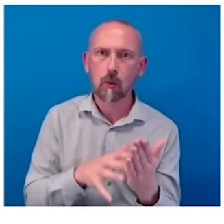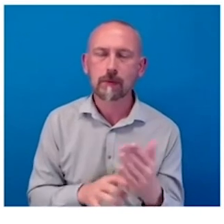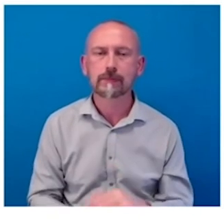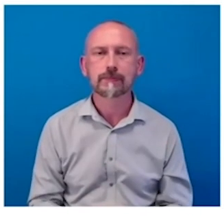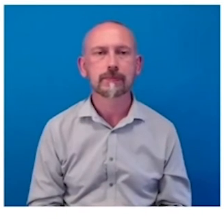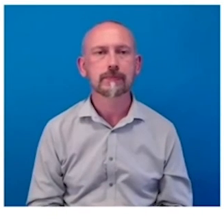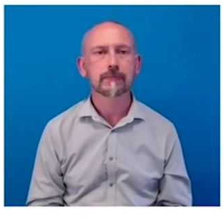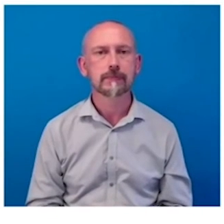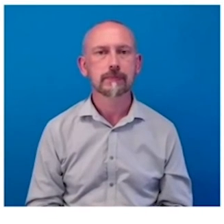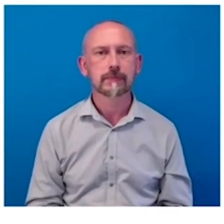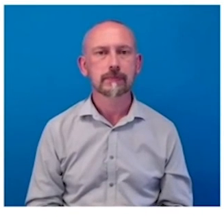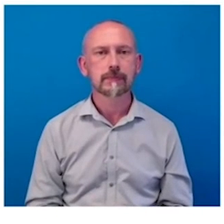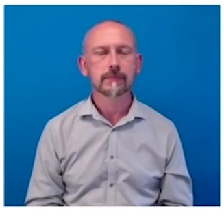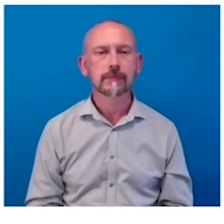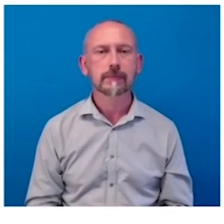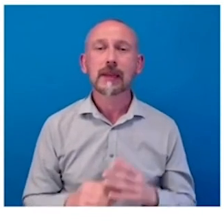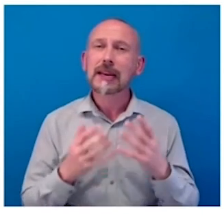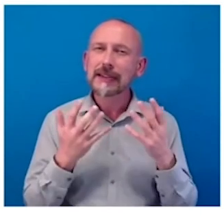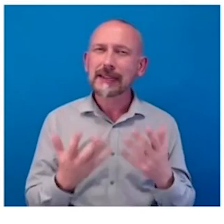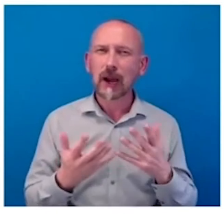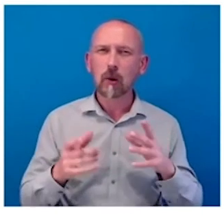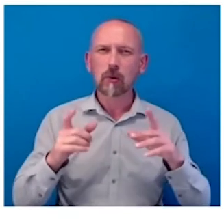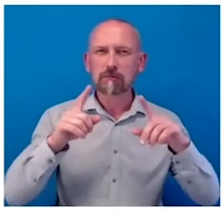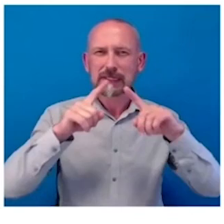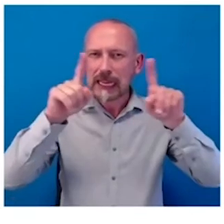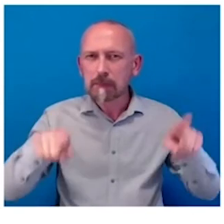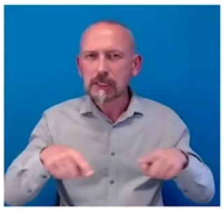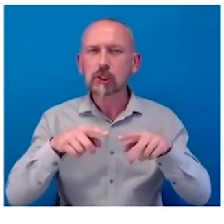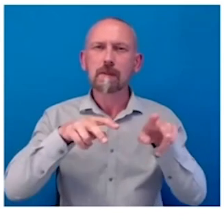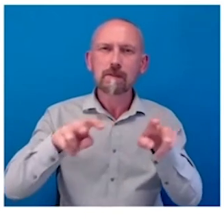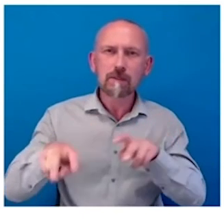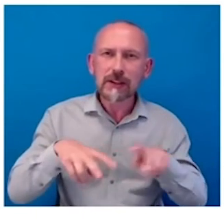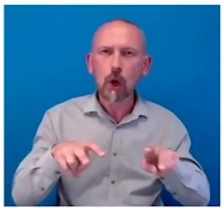I'm going to talk about making images, videos, and podcasts more accessible.